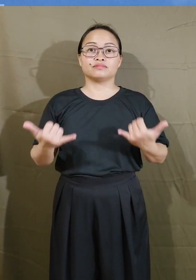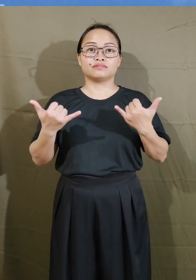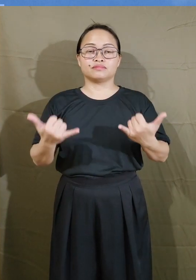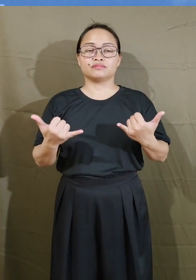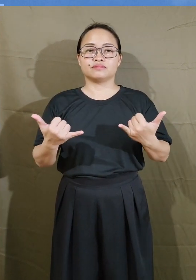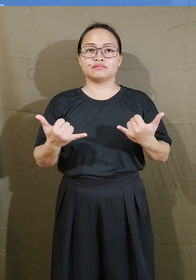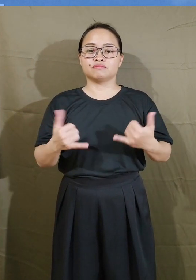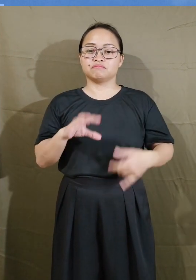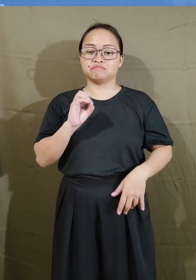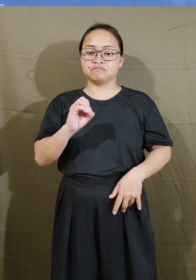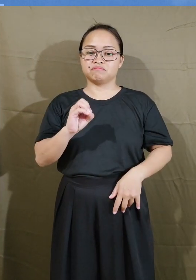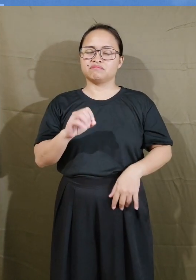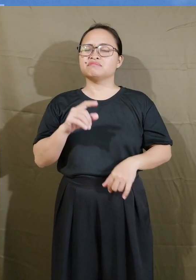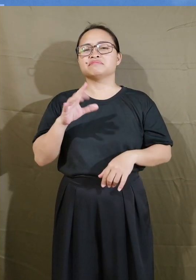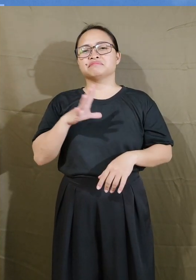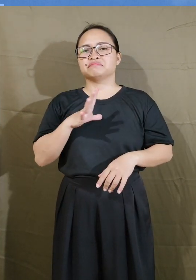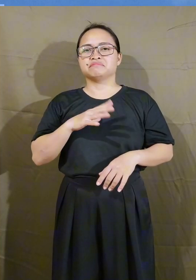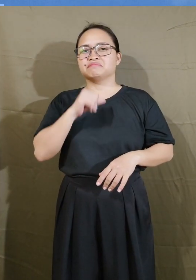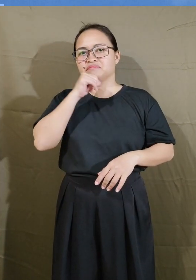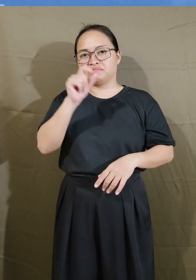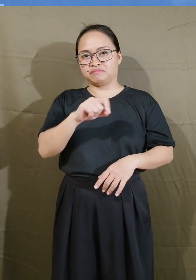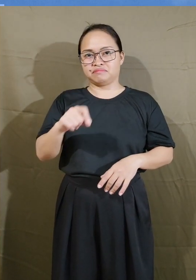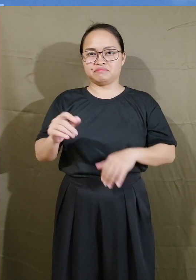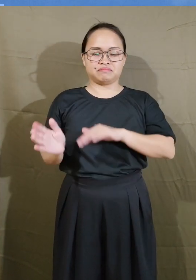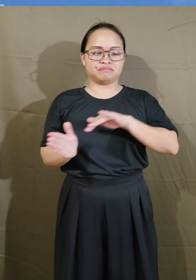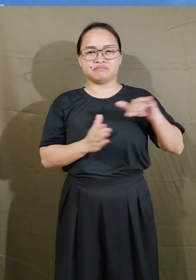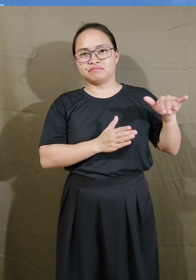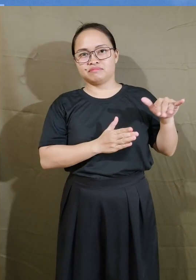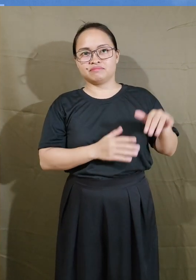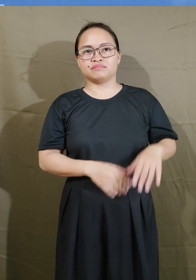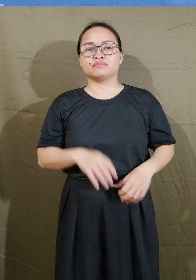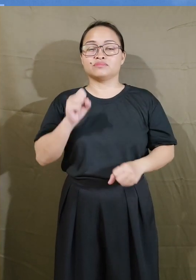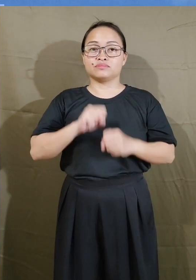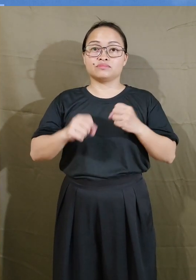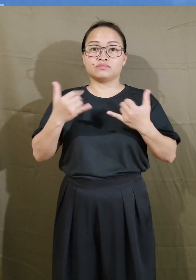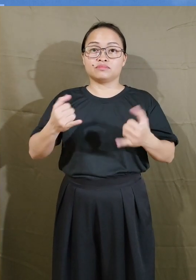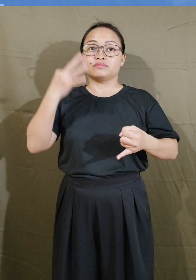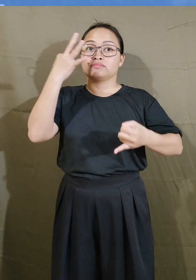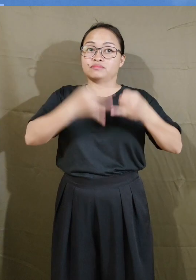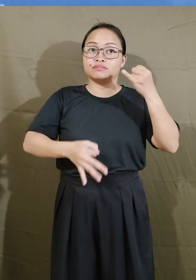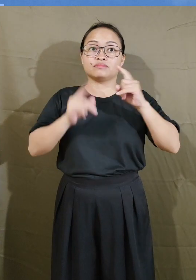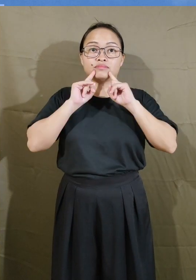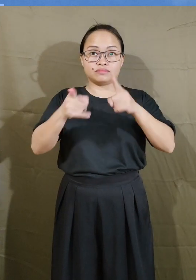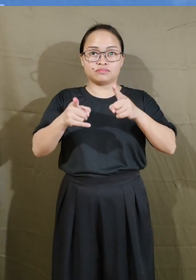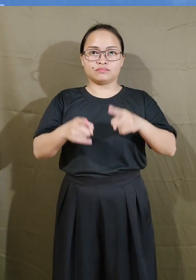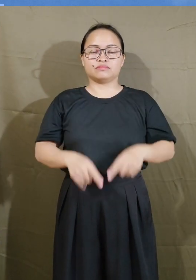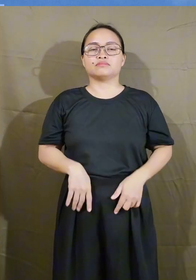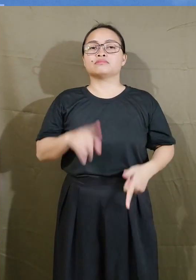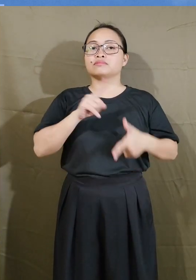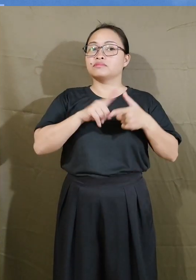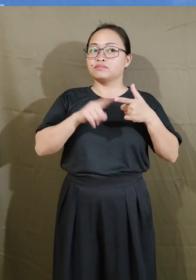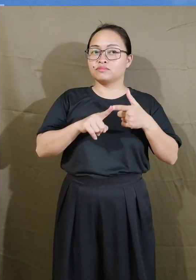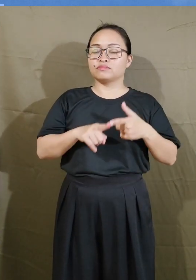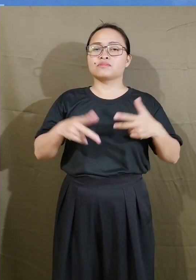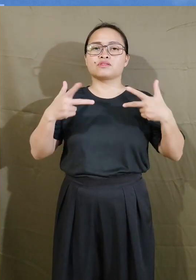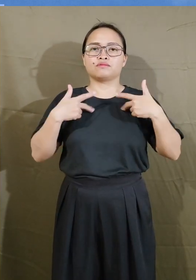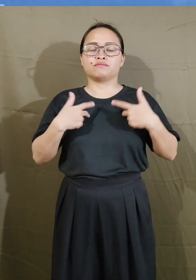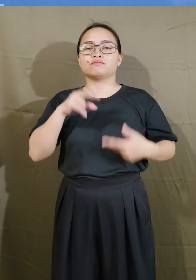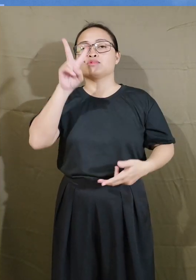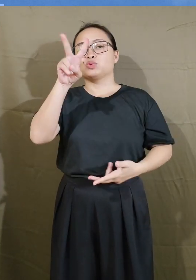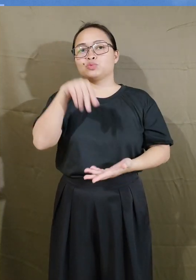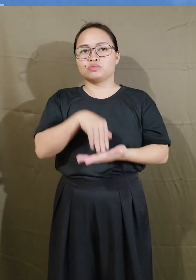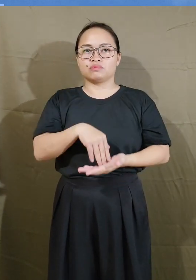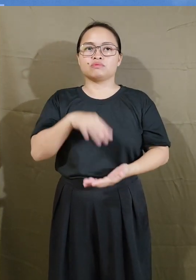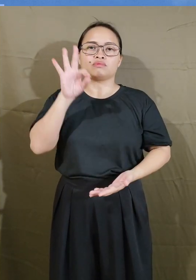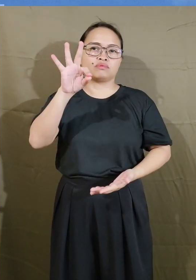Now we will no longer put the 0 there. So this is the final answer. This is the difference. Therefore, there